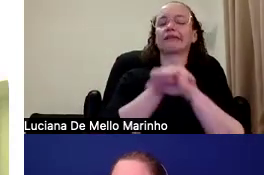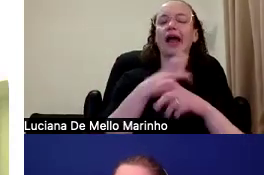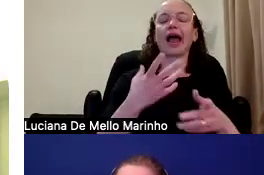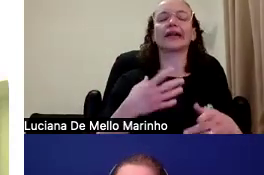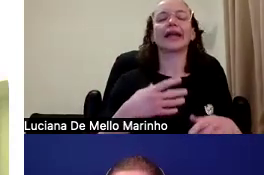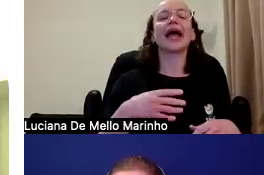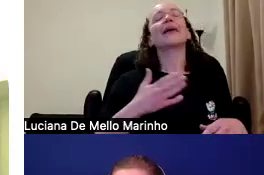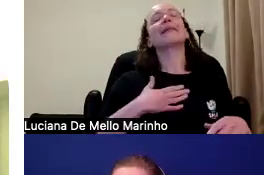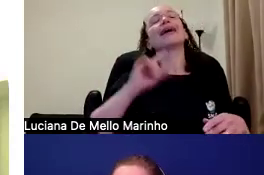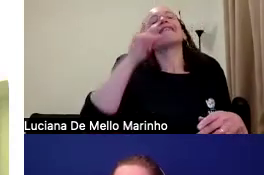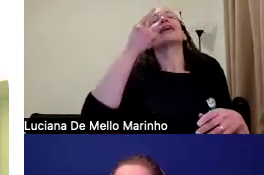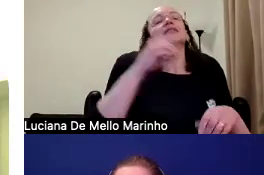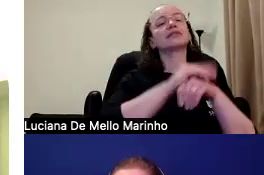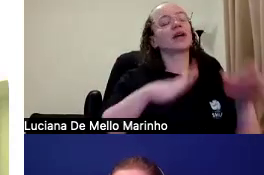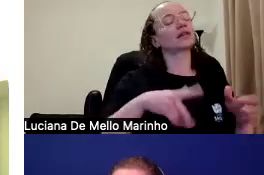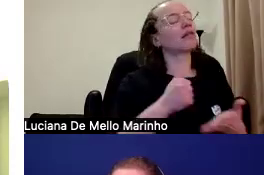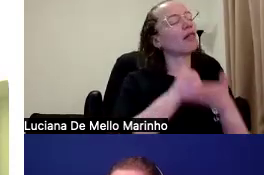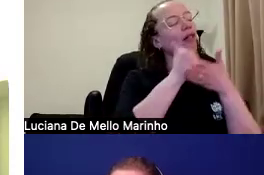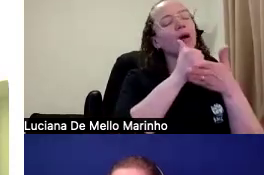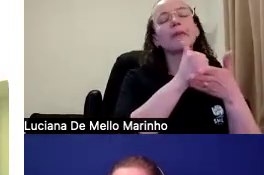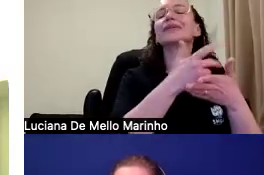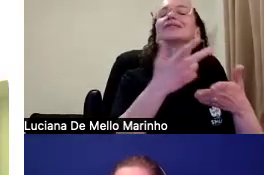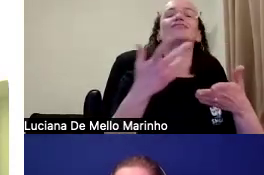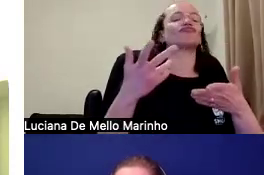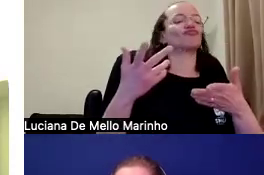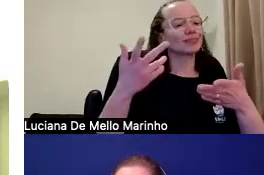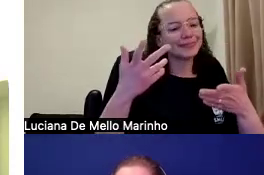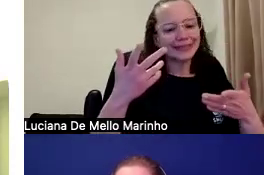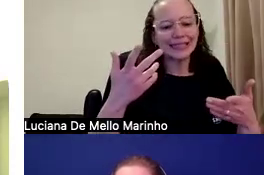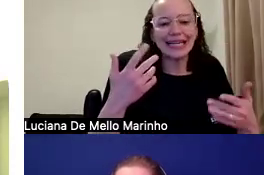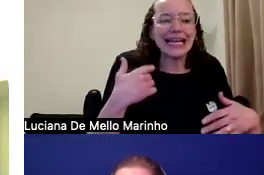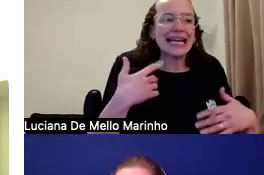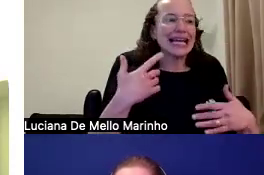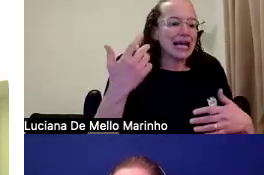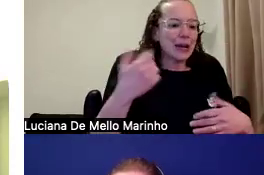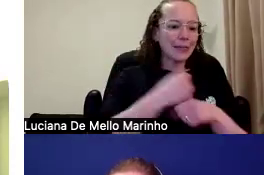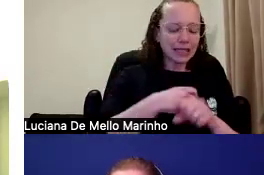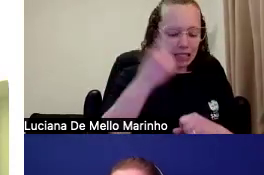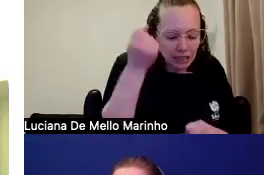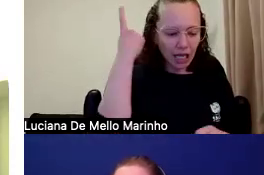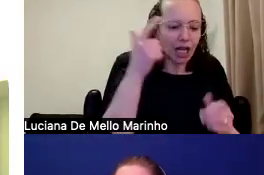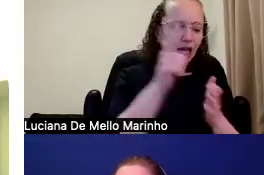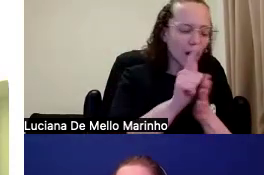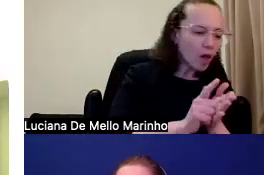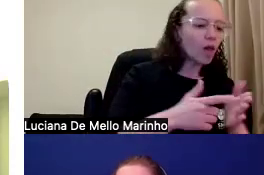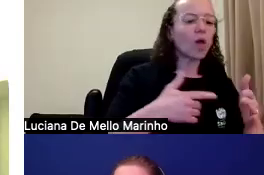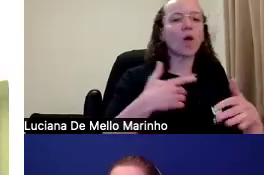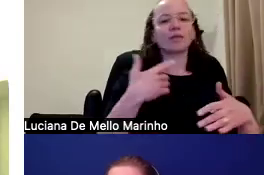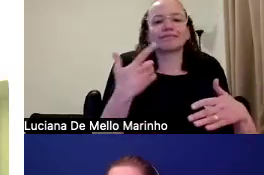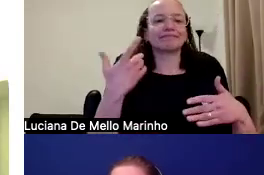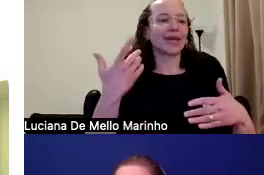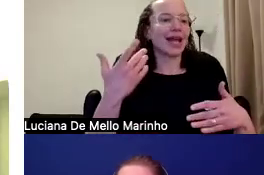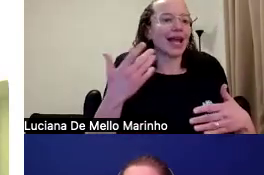But I fought and I fought. My first counselor really helped a lot and helped